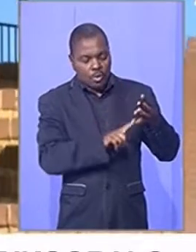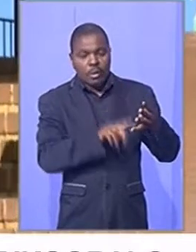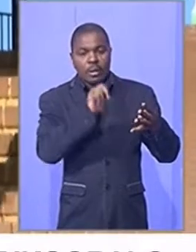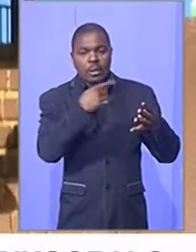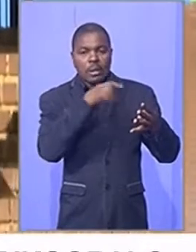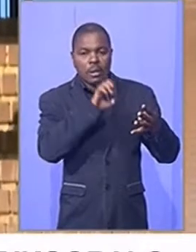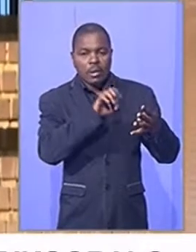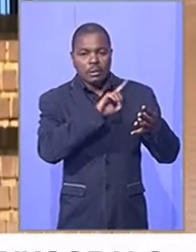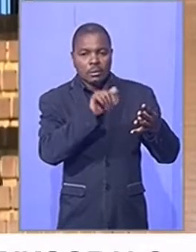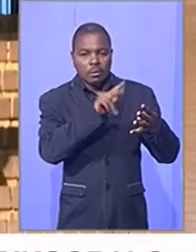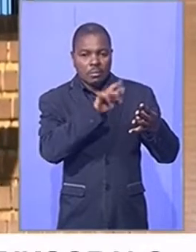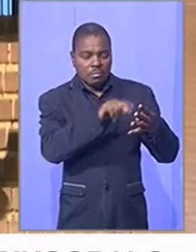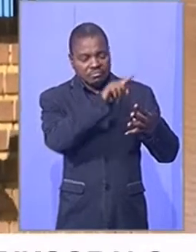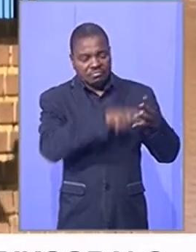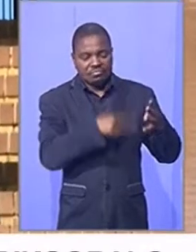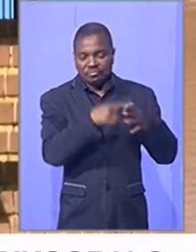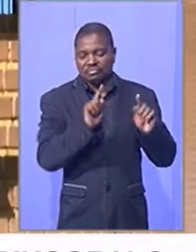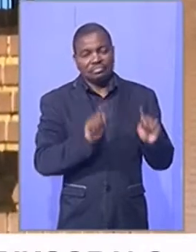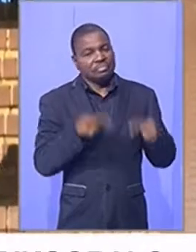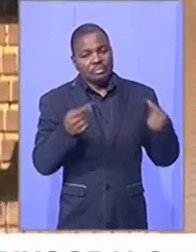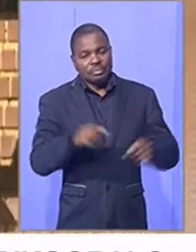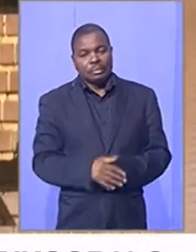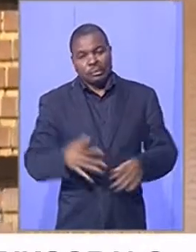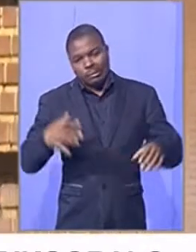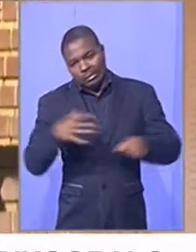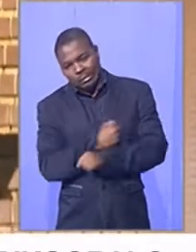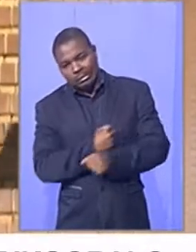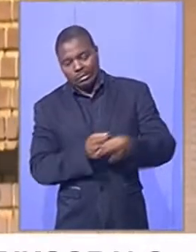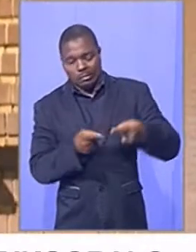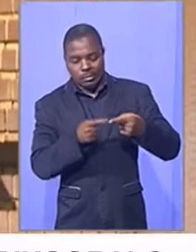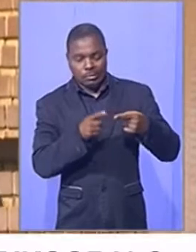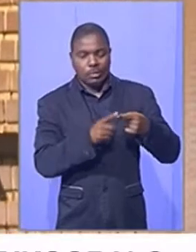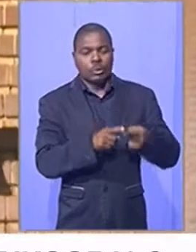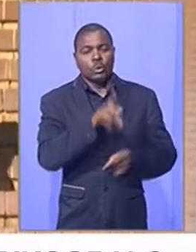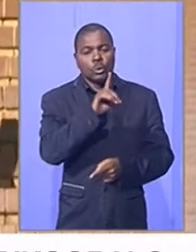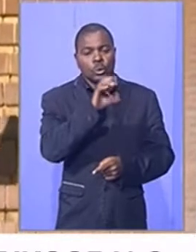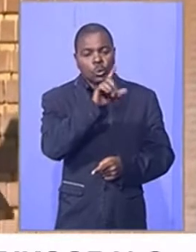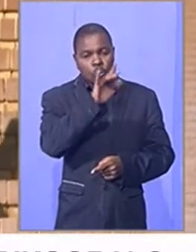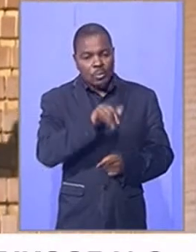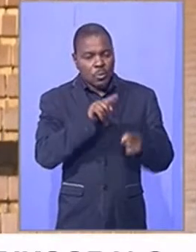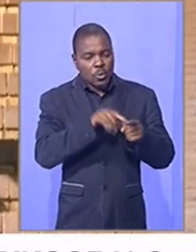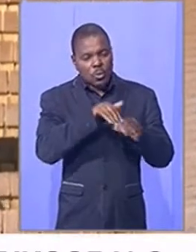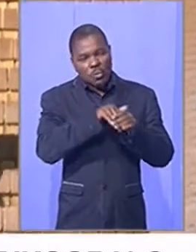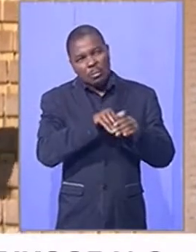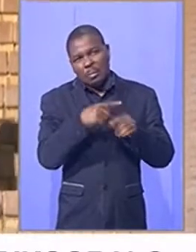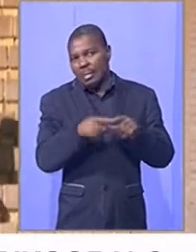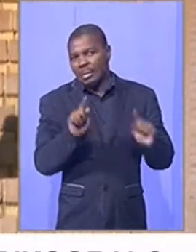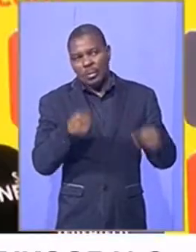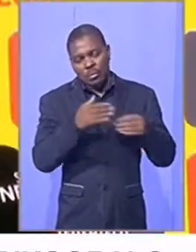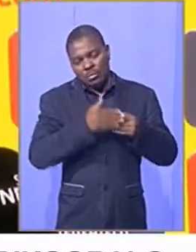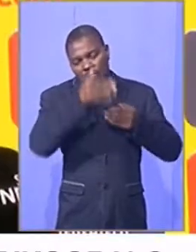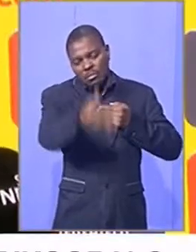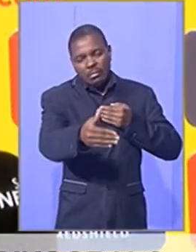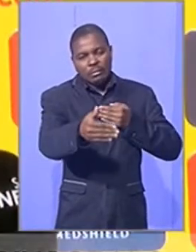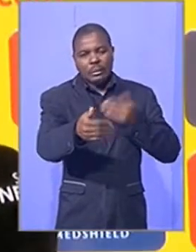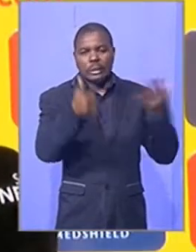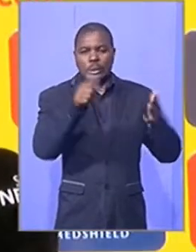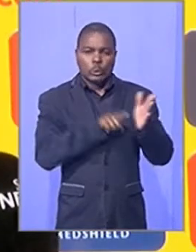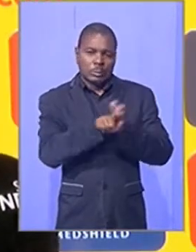Anam. Just unfortunate that Keegan, you know, is going to be out for 6 to 8 weeks.